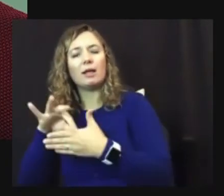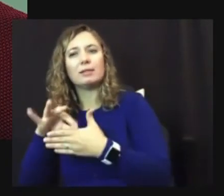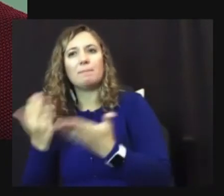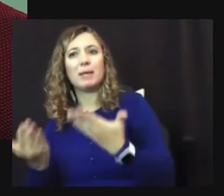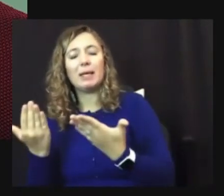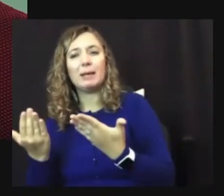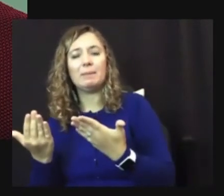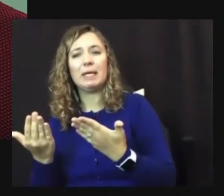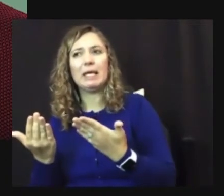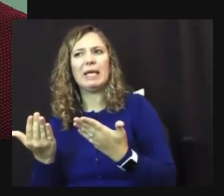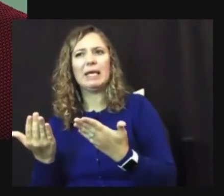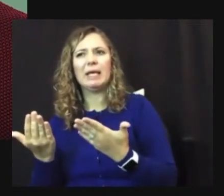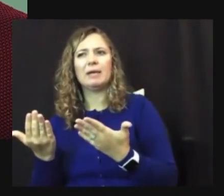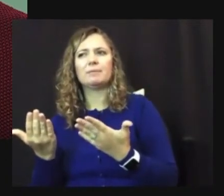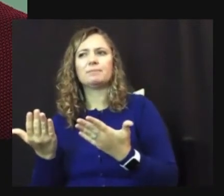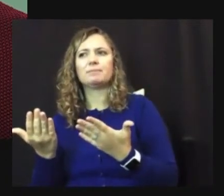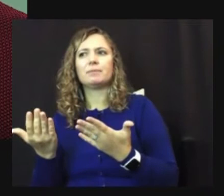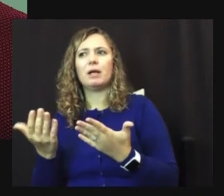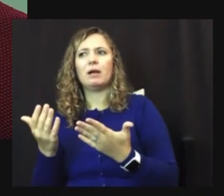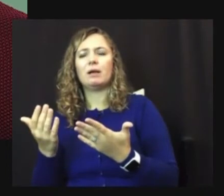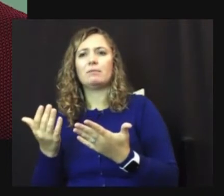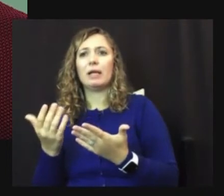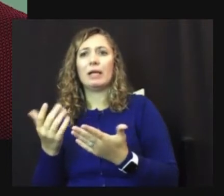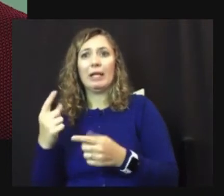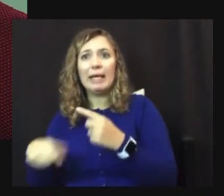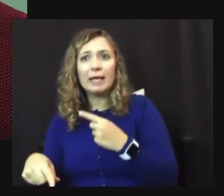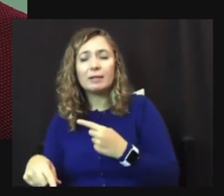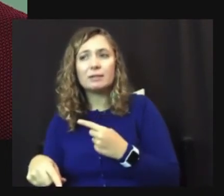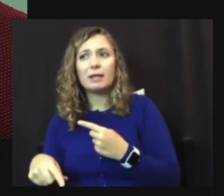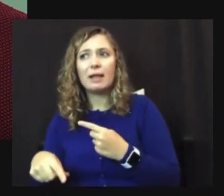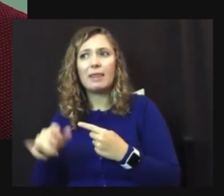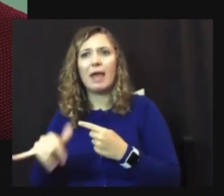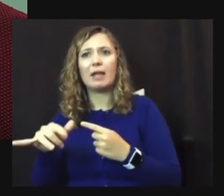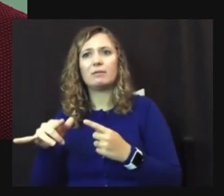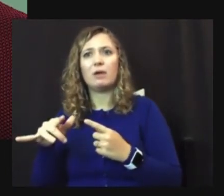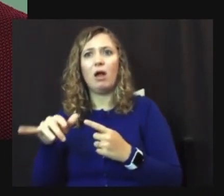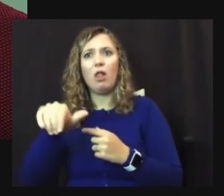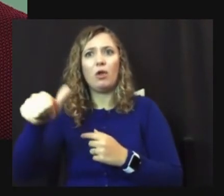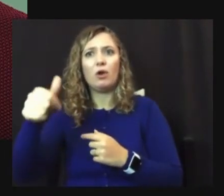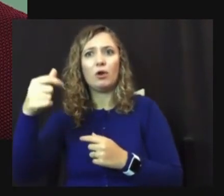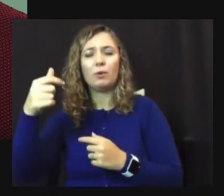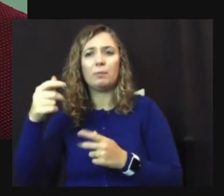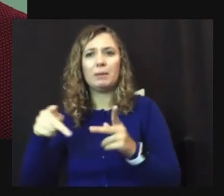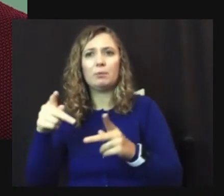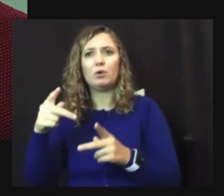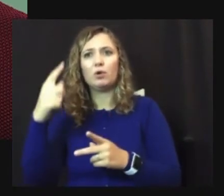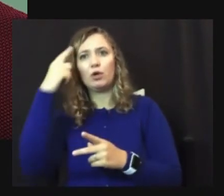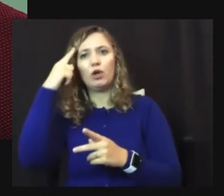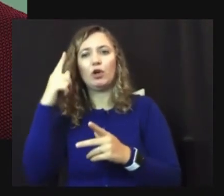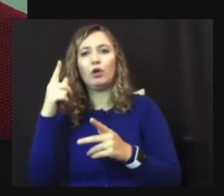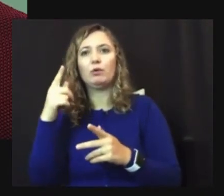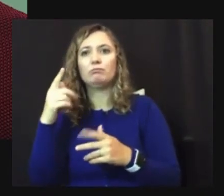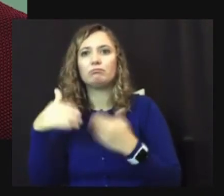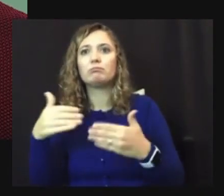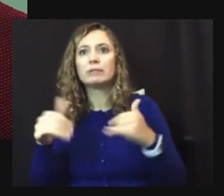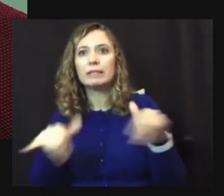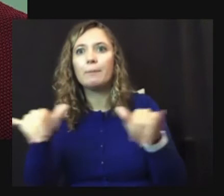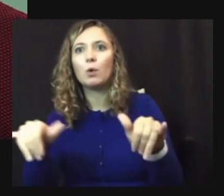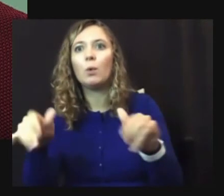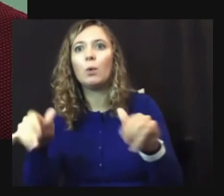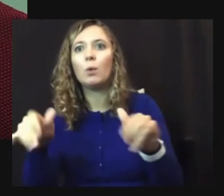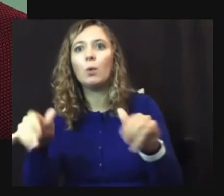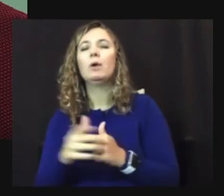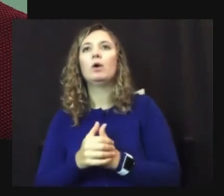neurotypical folks about me, and confuses employers about me, why I can be such a high achiever and then be completely